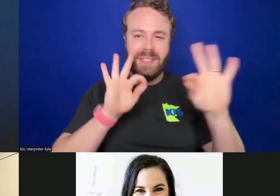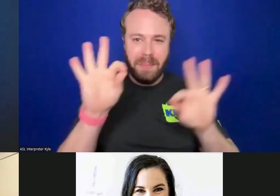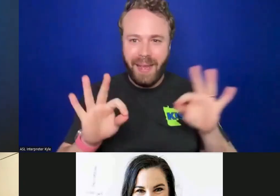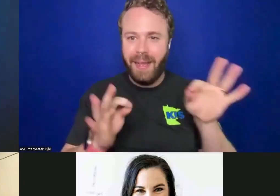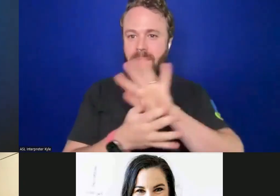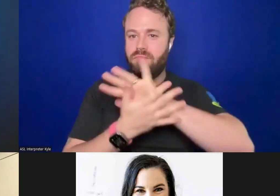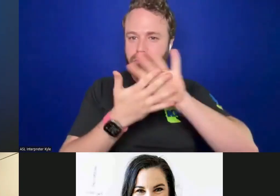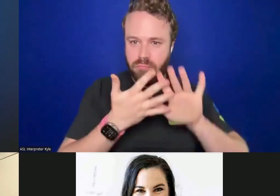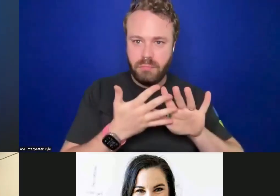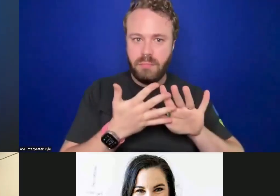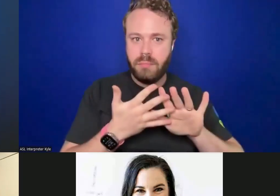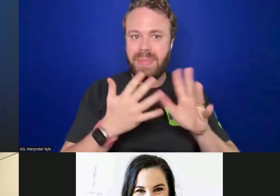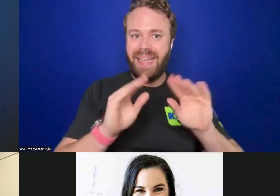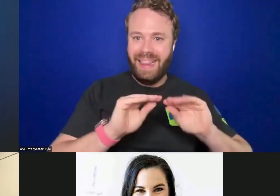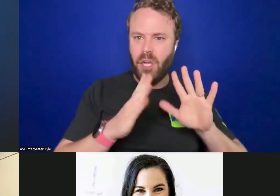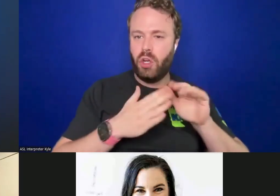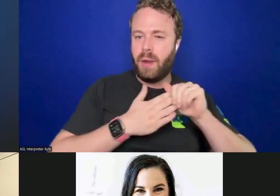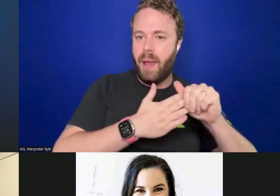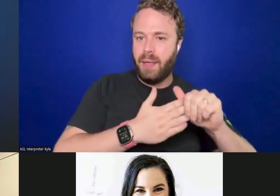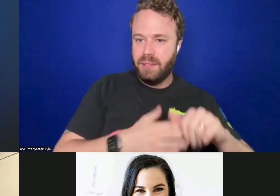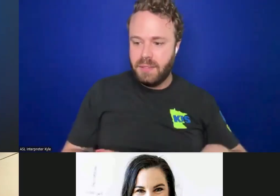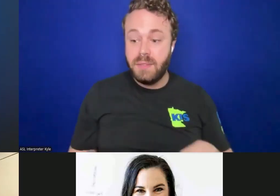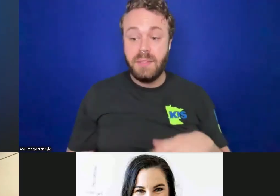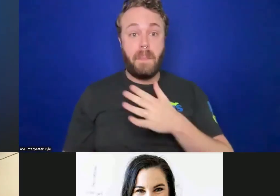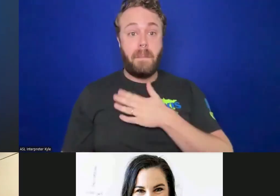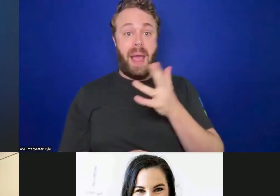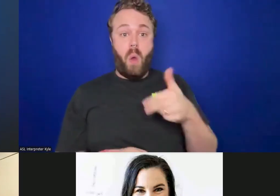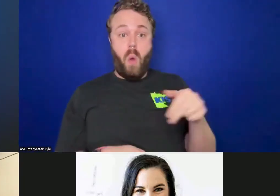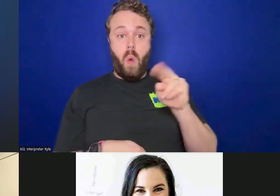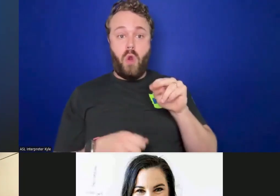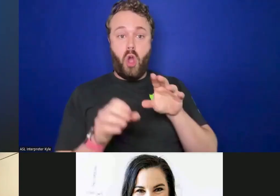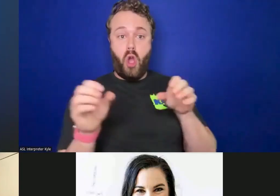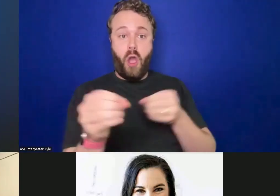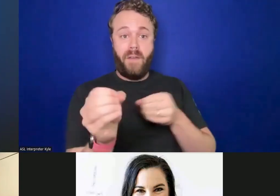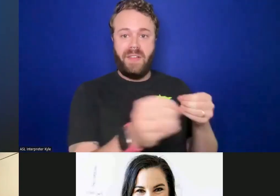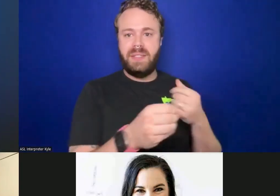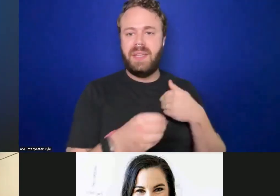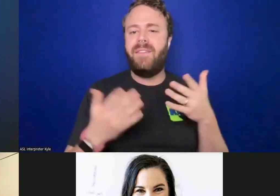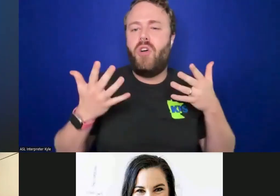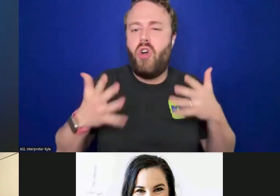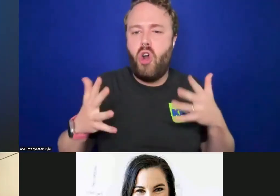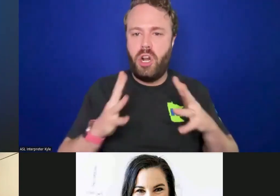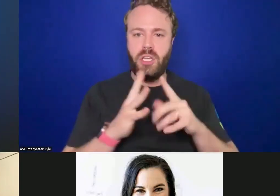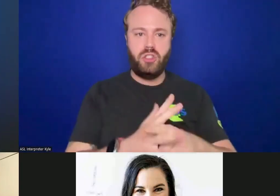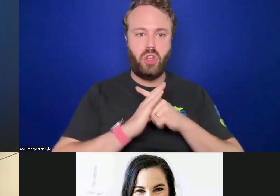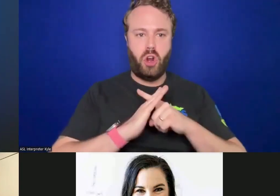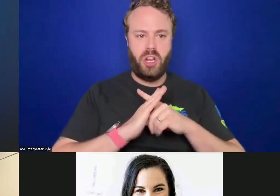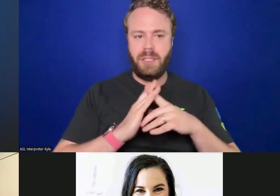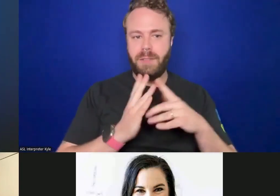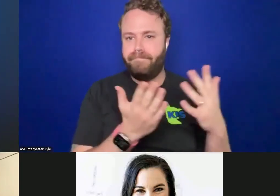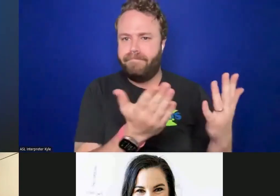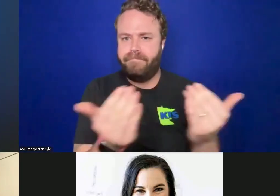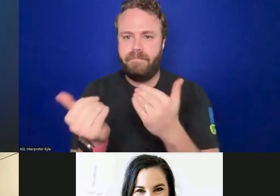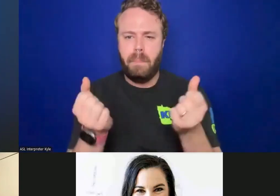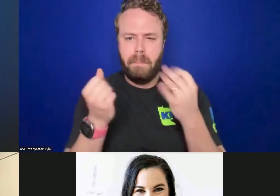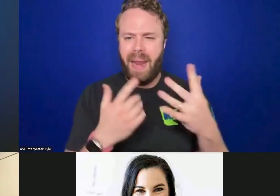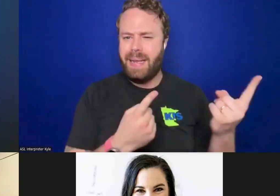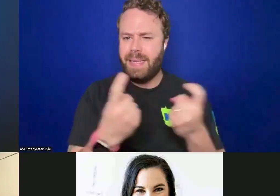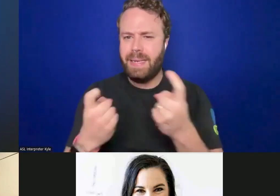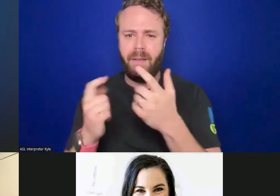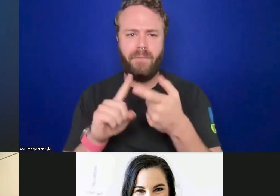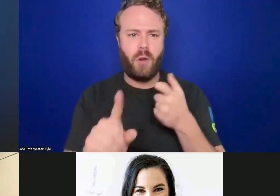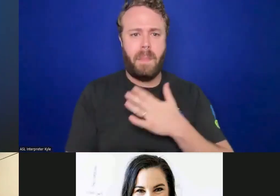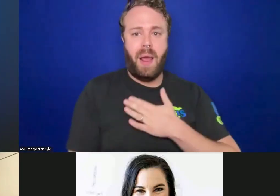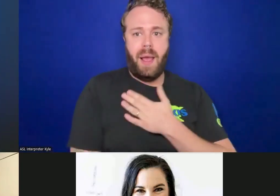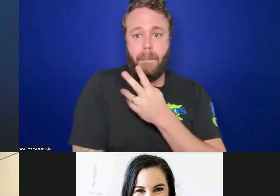consistently. In my own clinical practice, I've already started fielding questions from my patients. And so, for example, just as Charlene